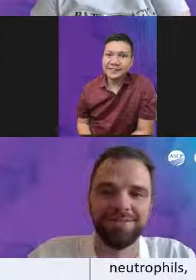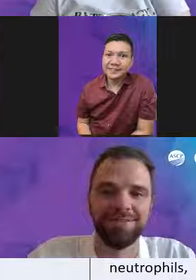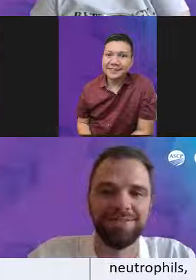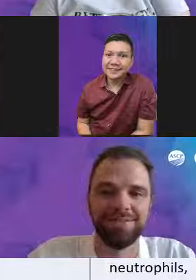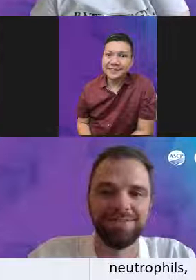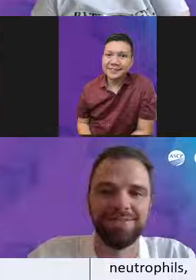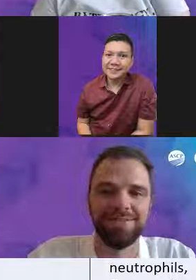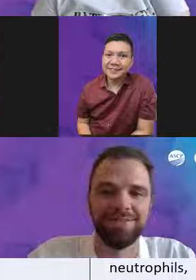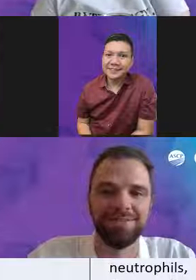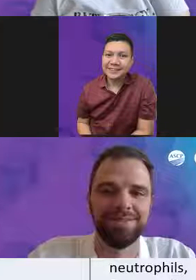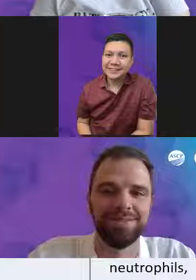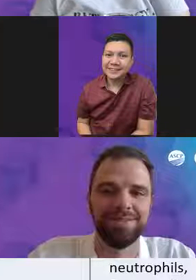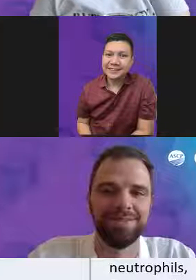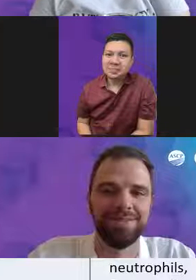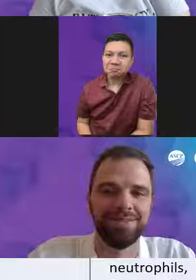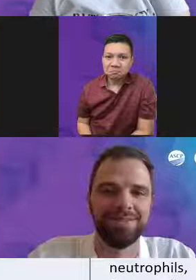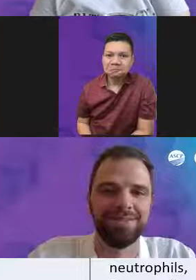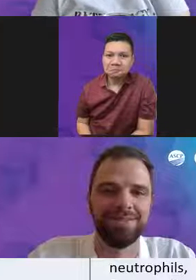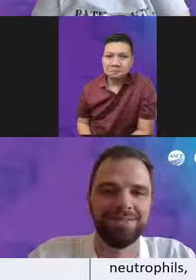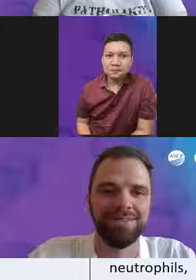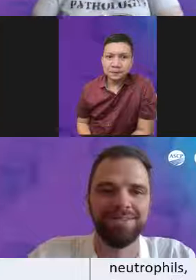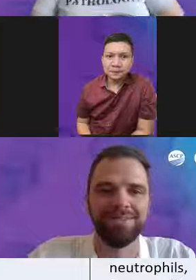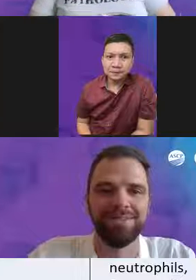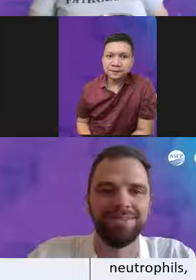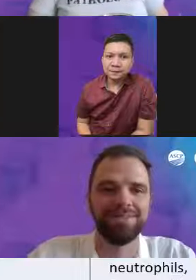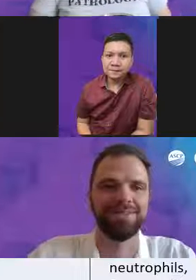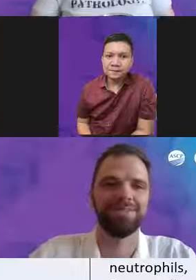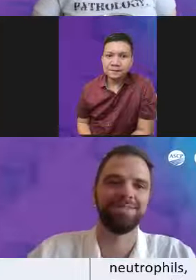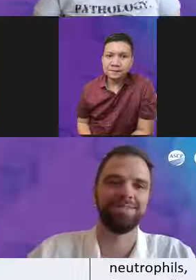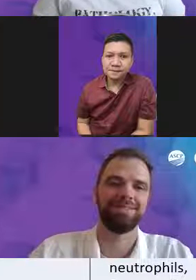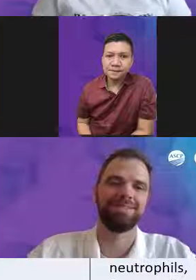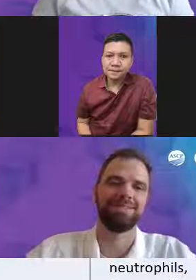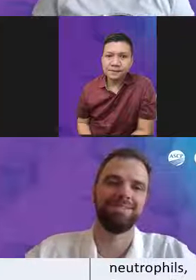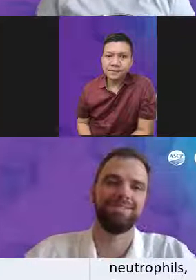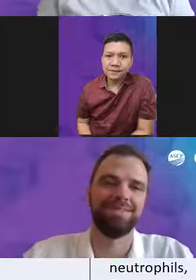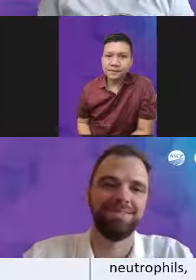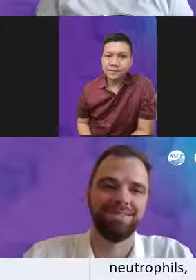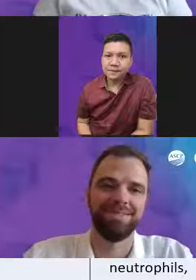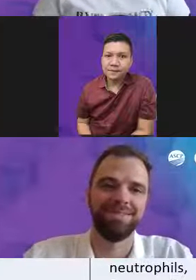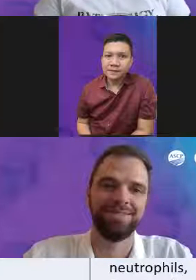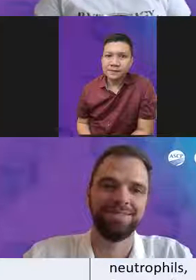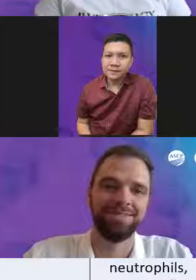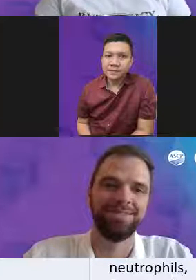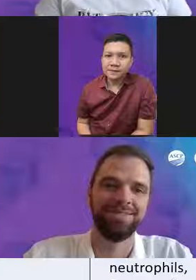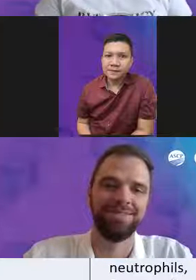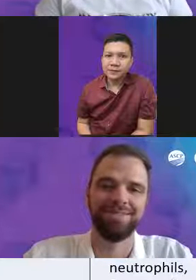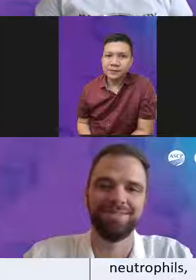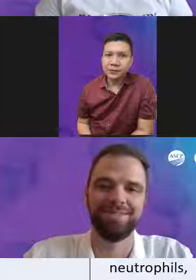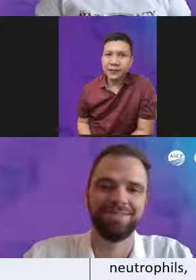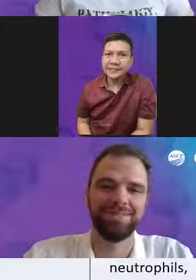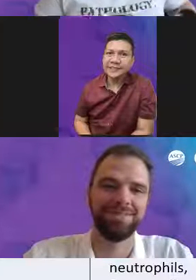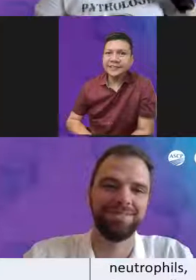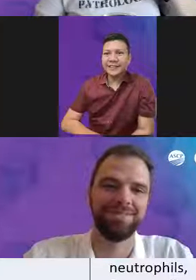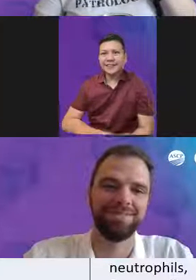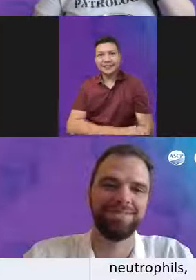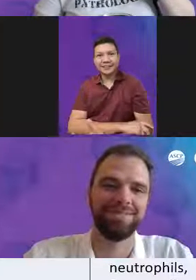Our team was out for blood for Weber State this week. And they asked me, all right, what was Weber's time? We're going to